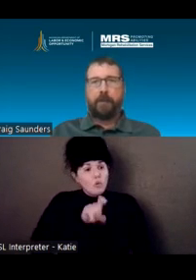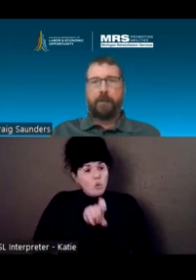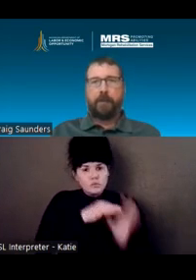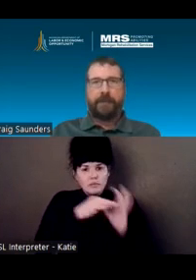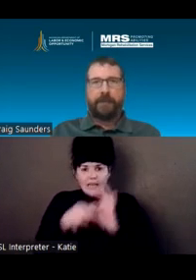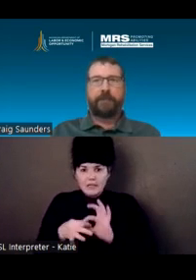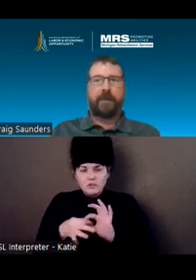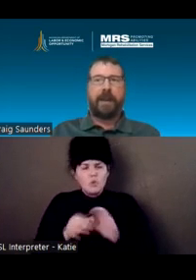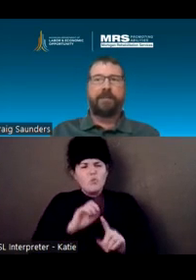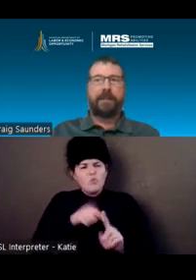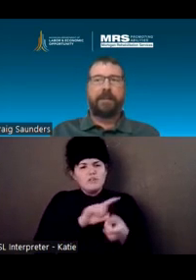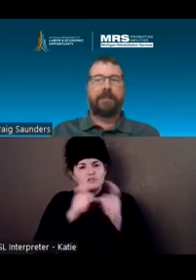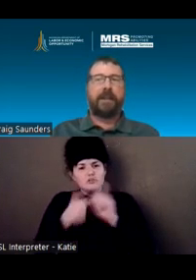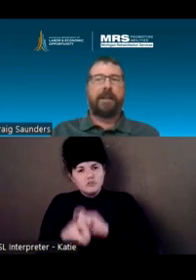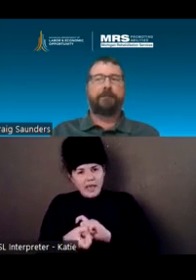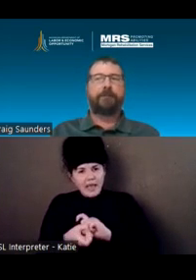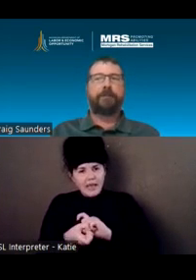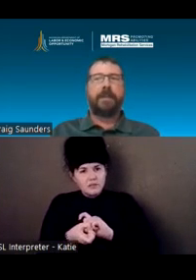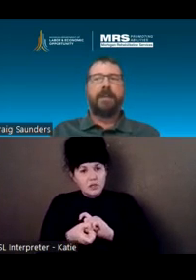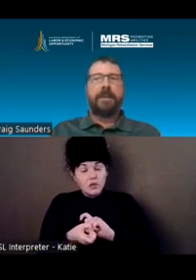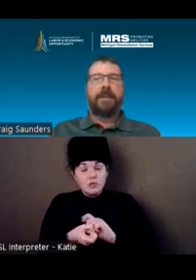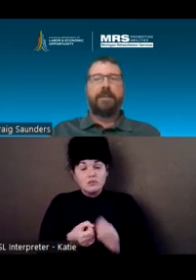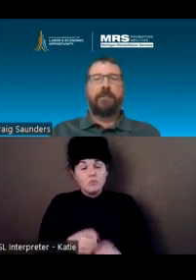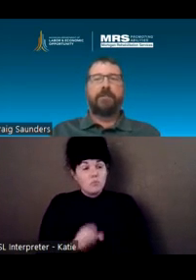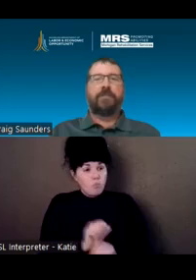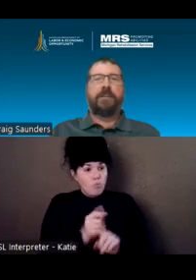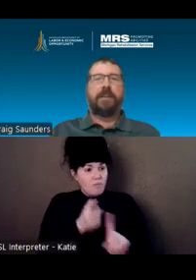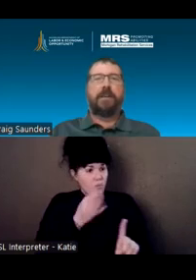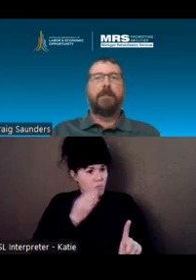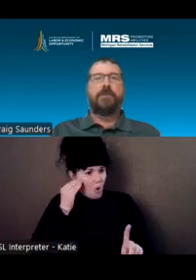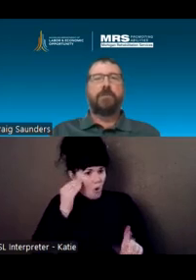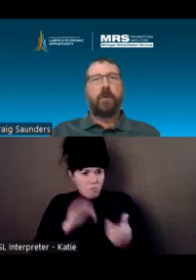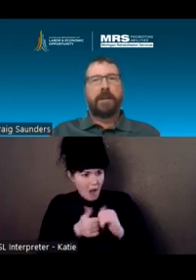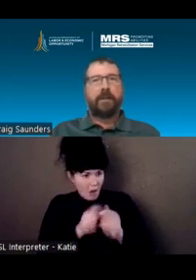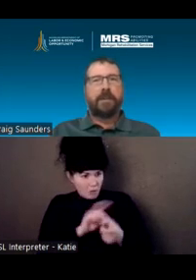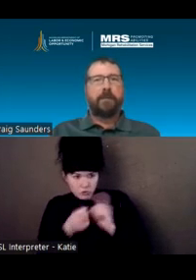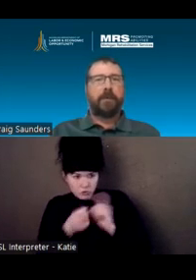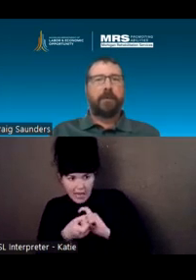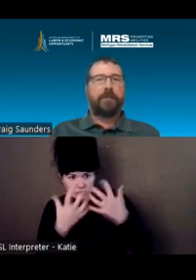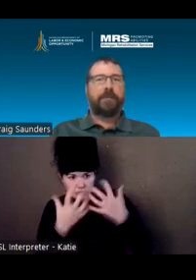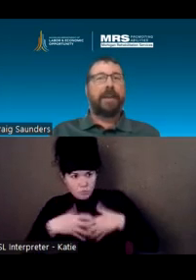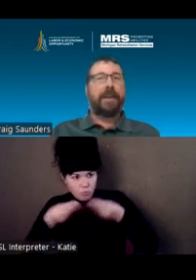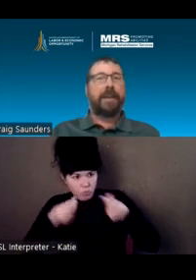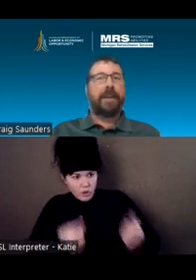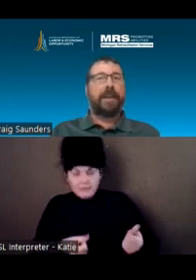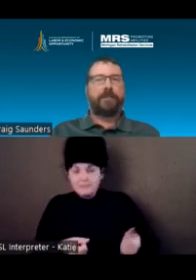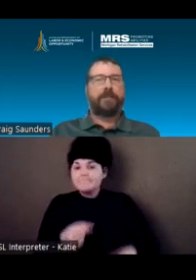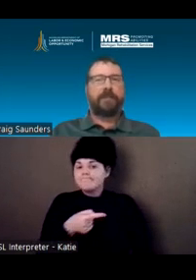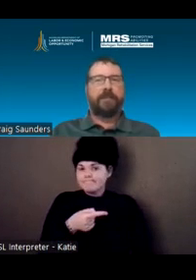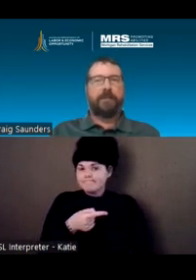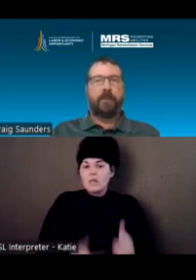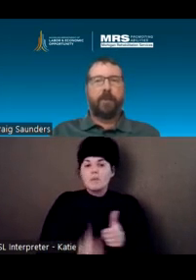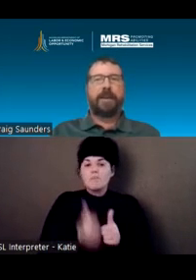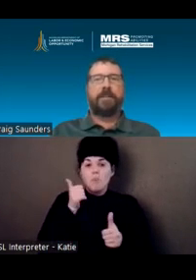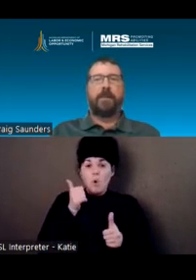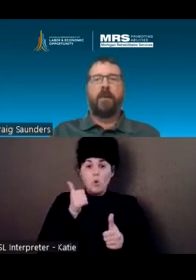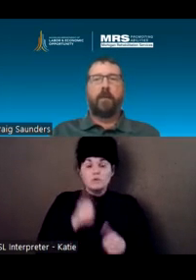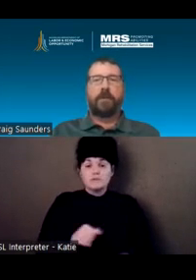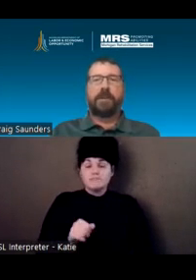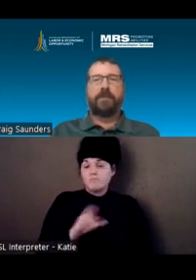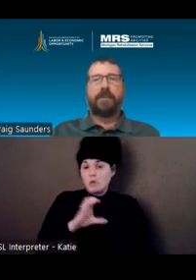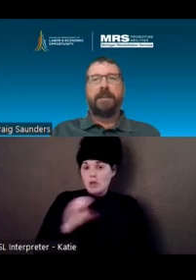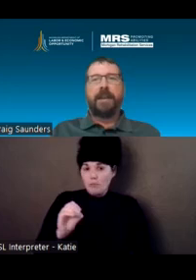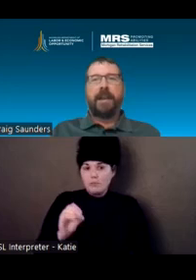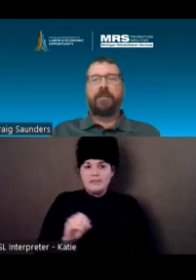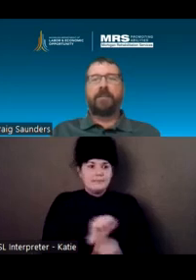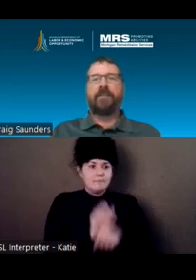responses are represented on this graph on this slide. As you can see, a majority of the employers and employees rated the remote work